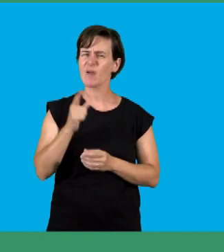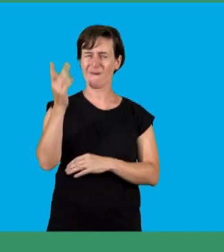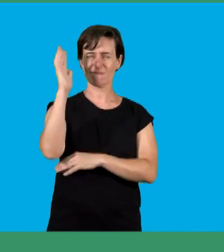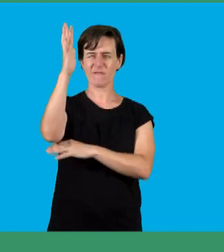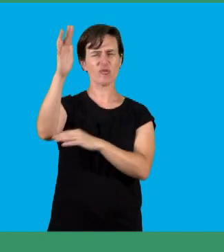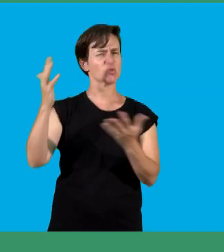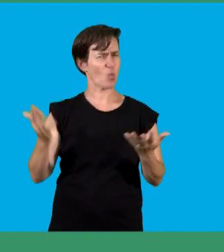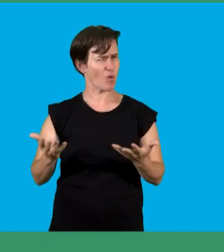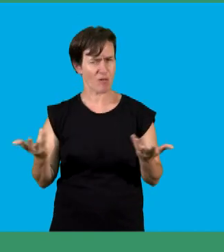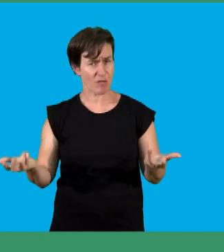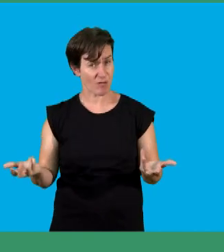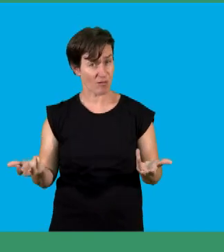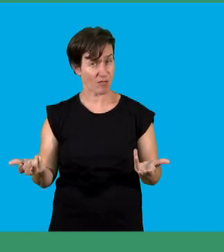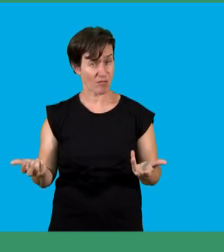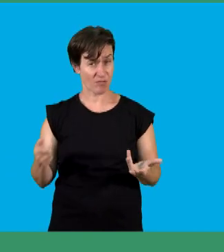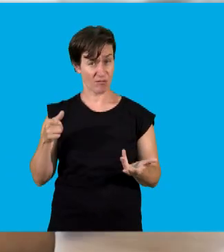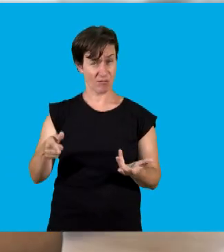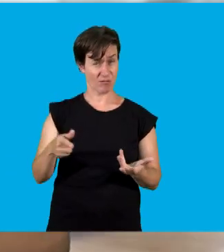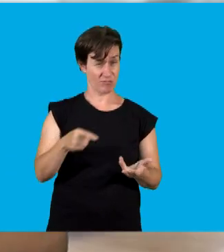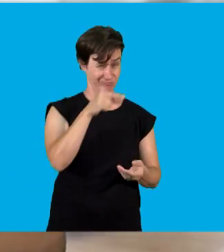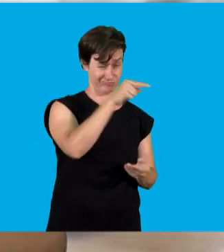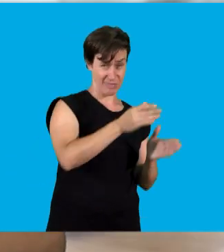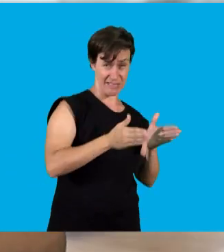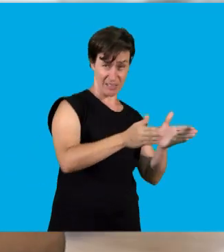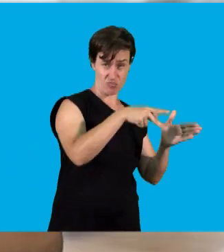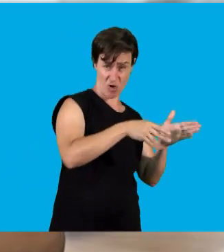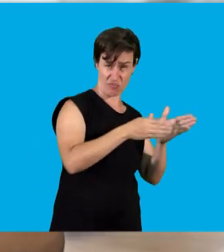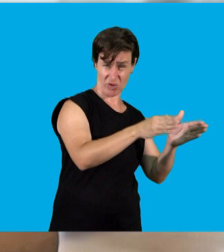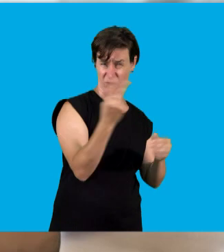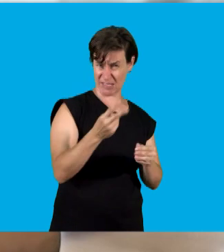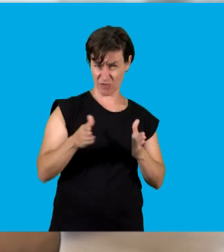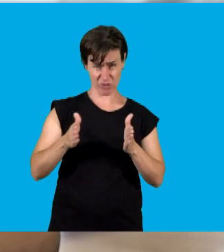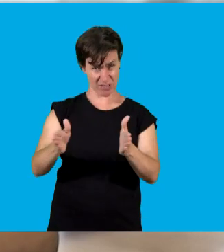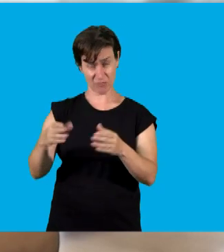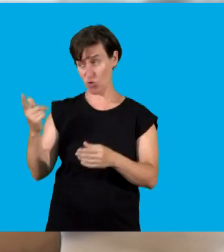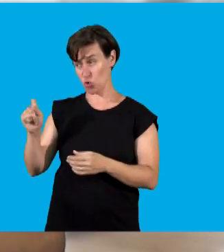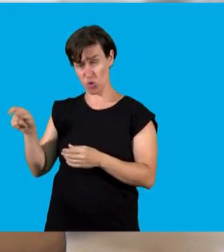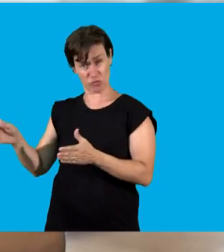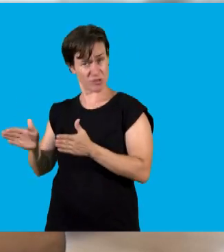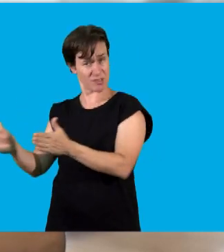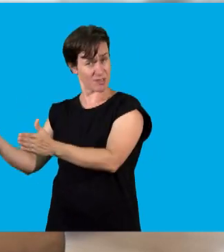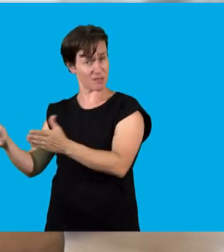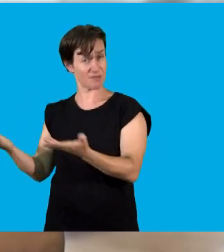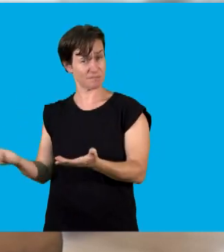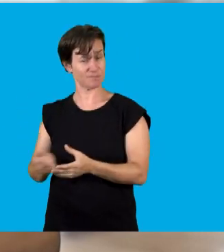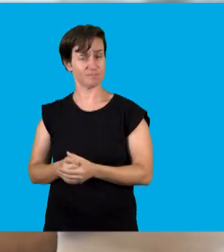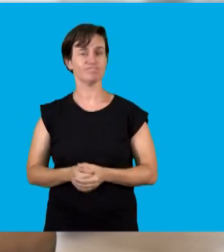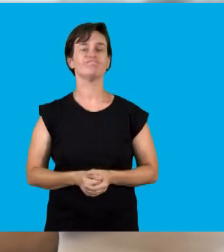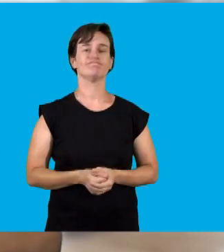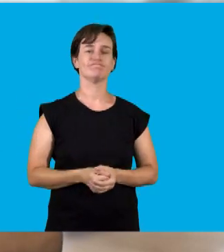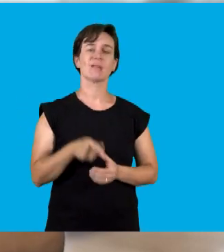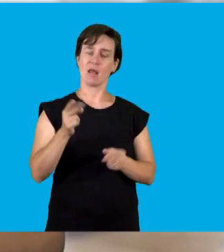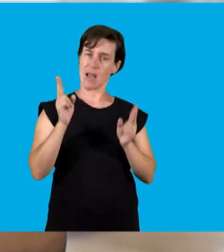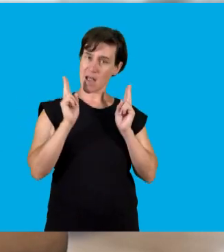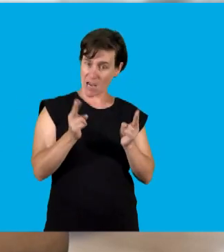find our forests? Is it in the primary sector, secondary sector, tertiary? It has to